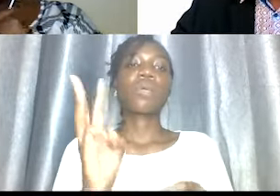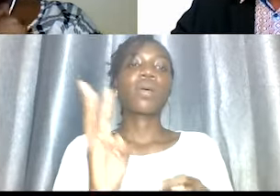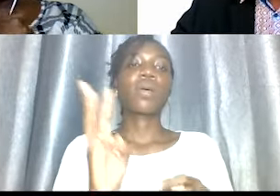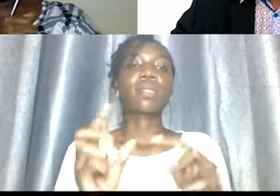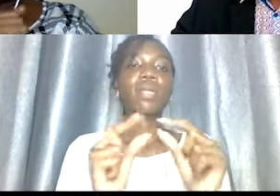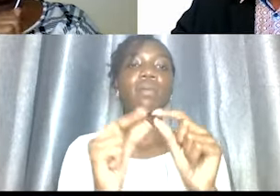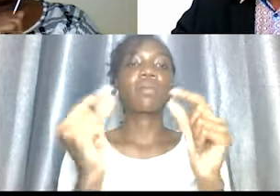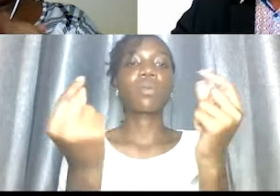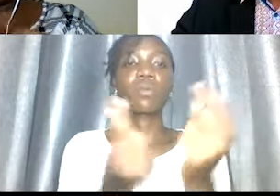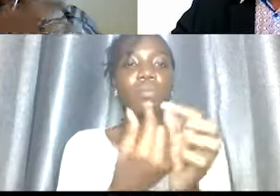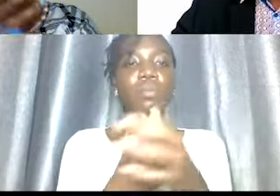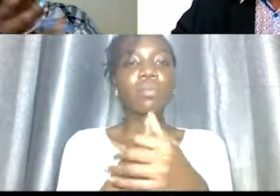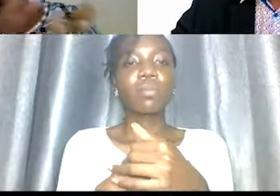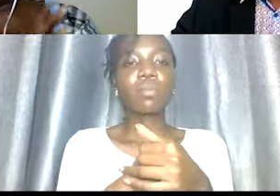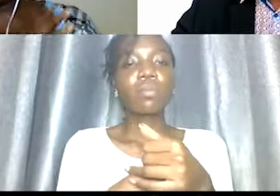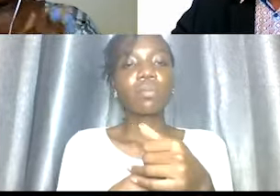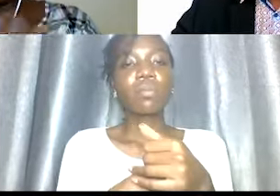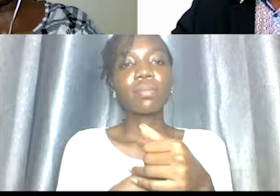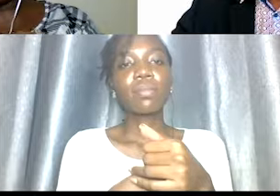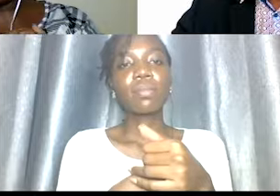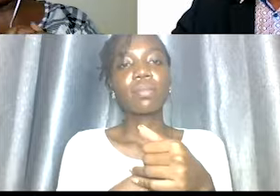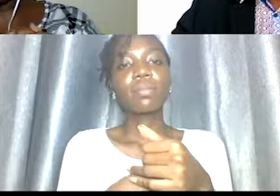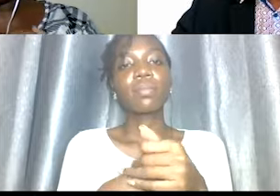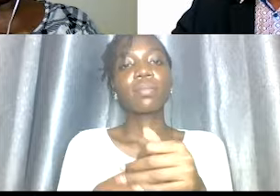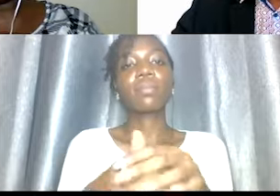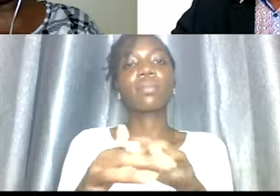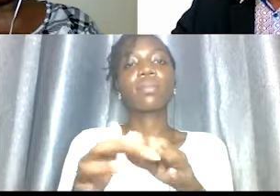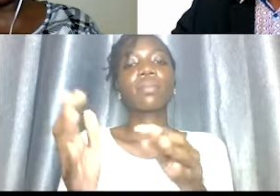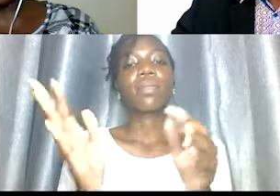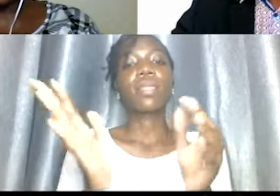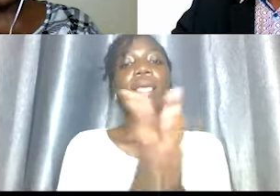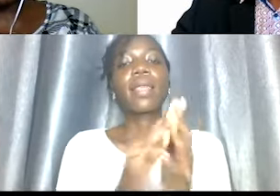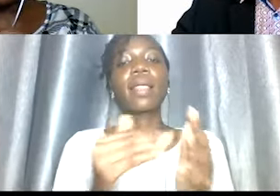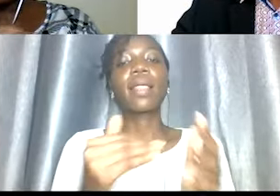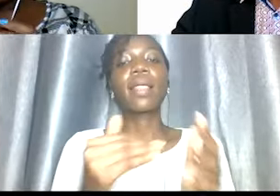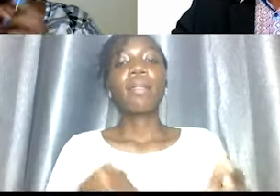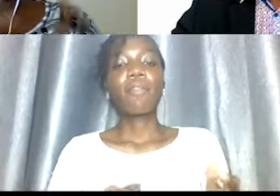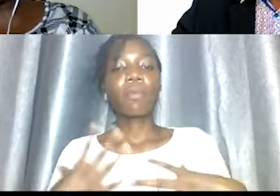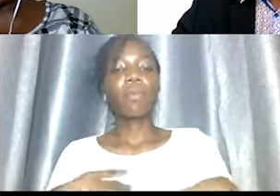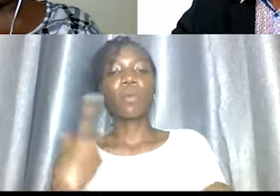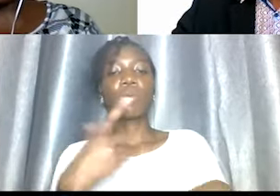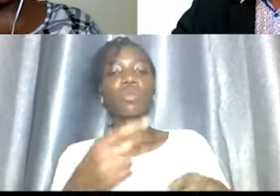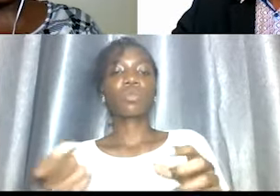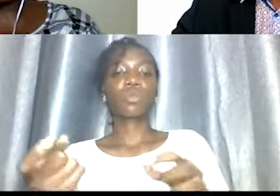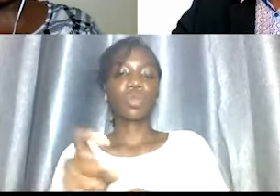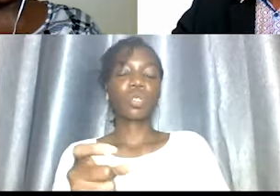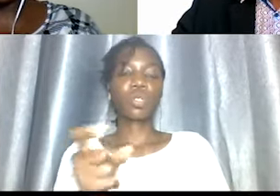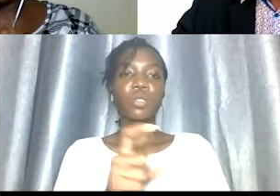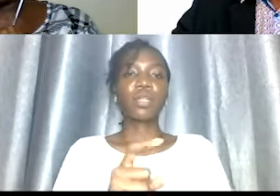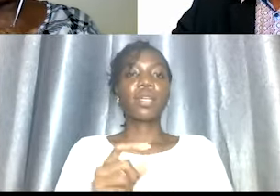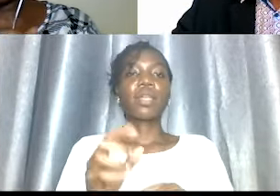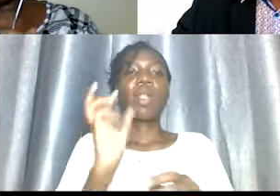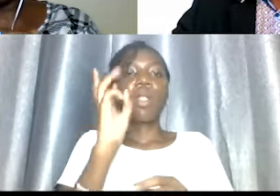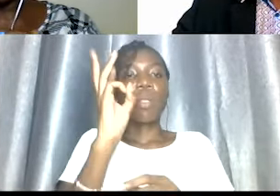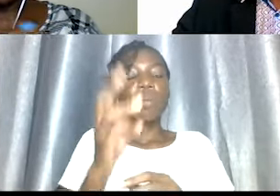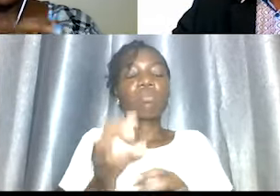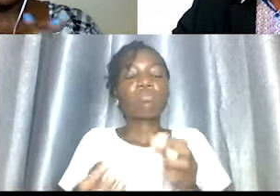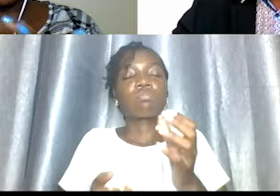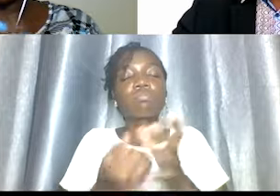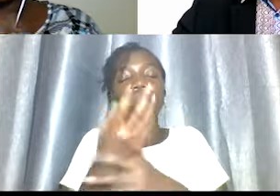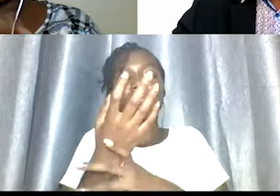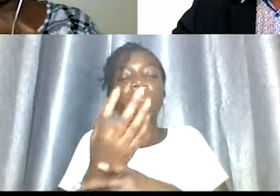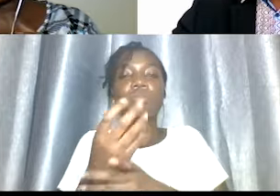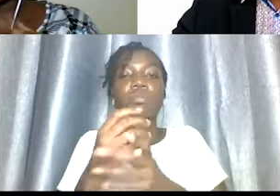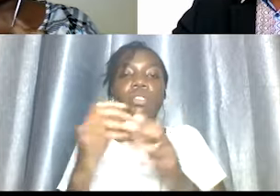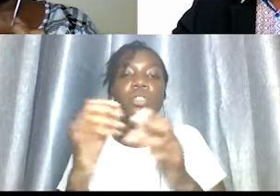online. And we can have some people who are joining us. Please follow us on Instagram. We will upload this session on our YouTube